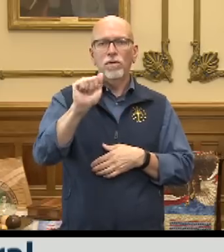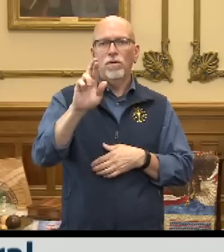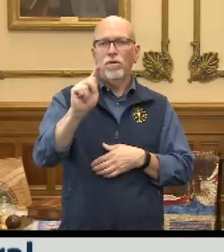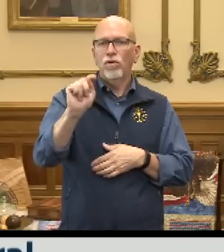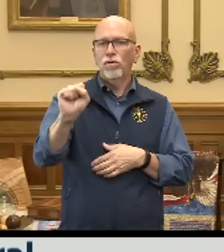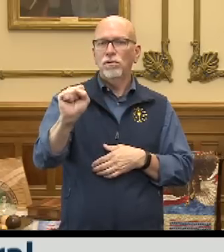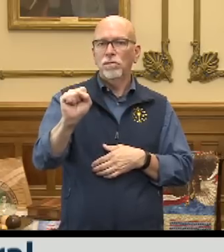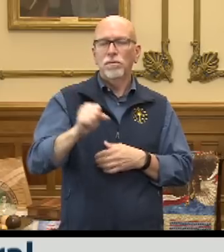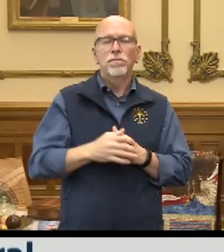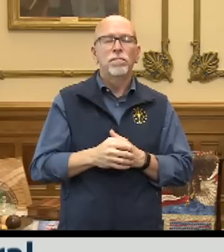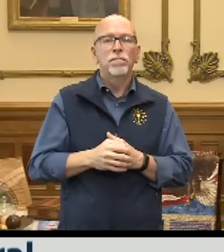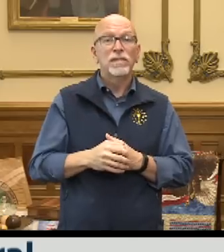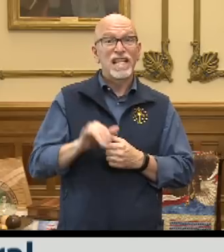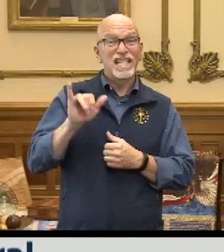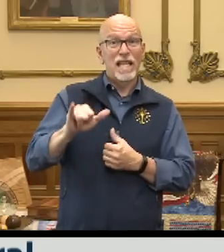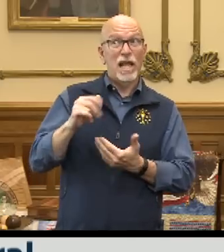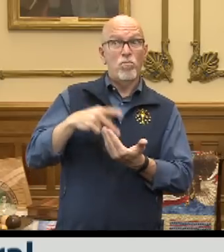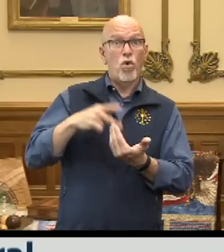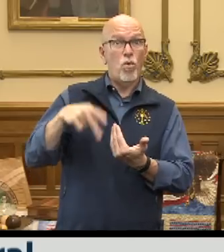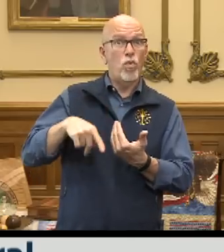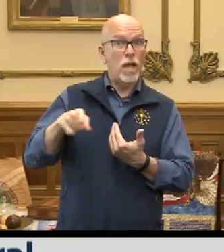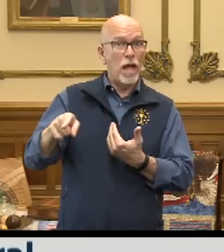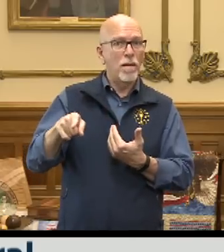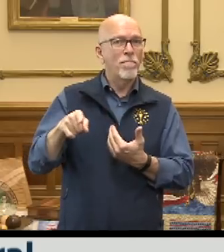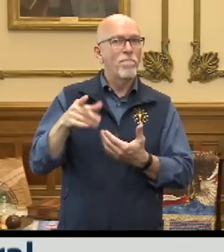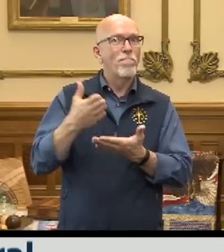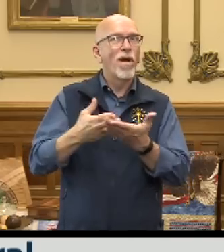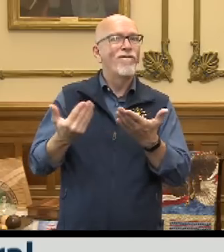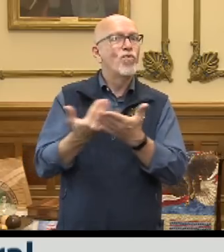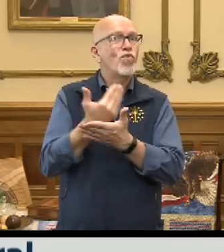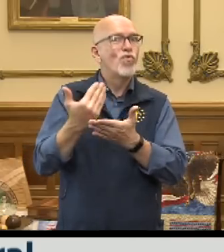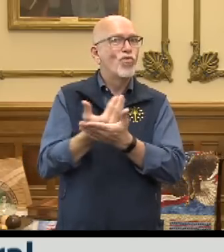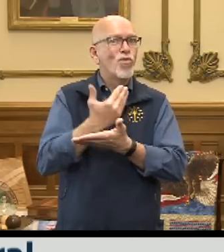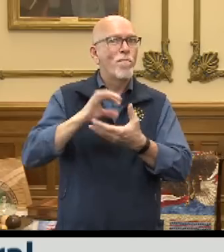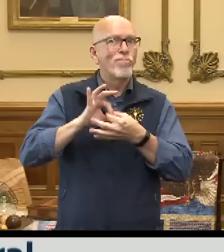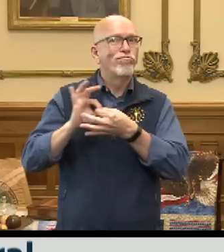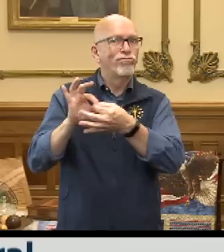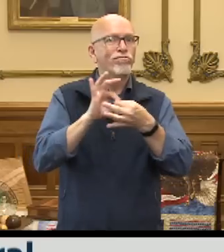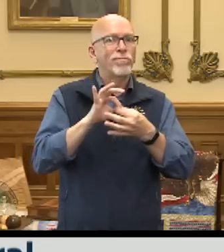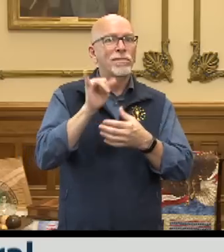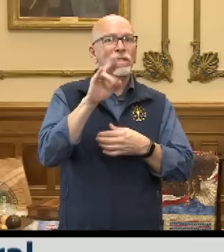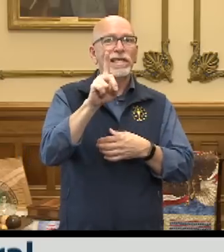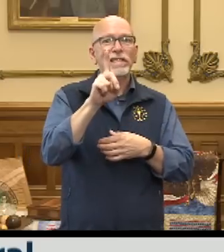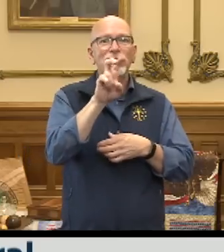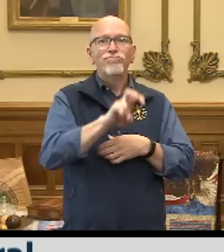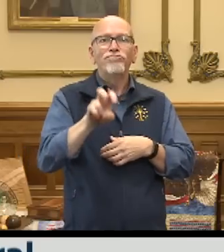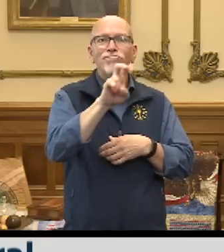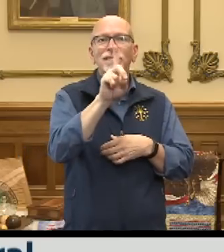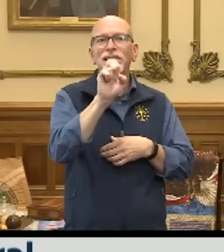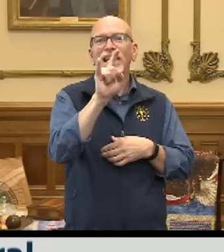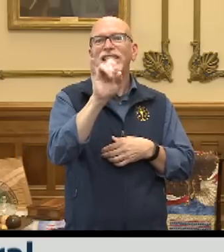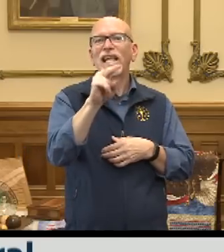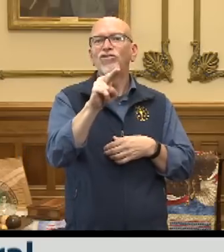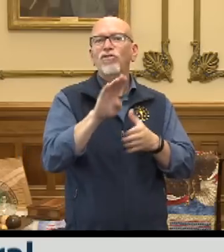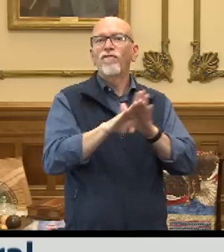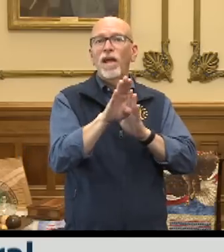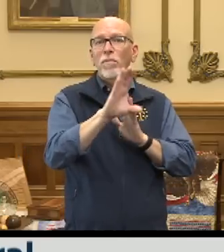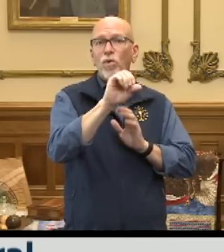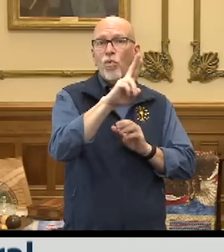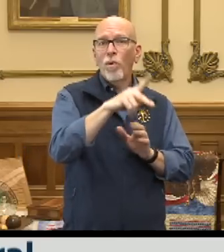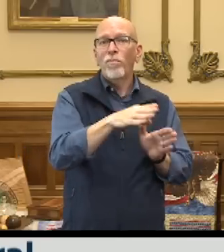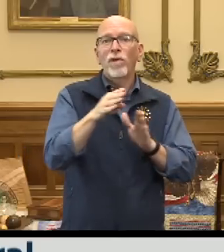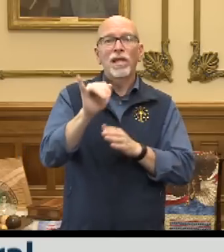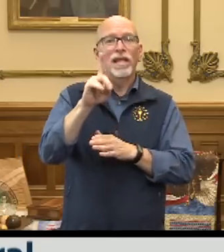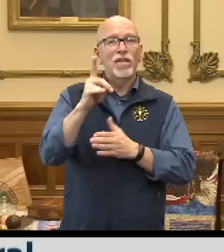in.gov/arts. This program is part of a new partnership with the Indiana Destination Development Corporation and the